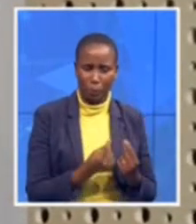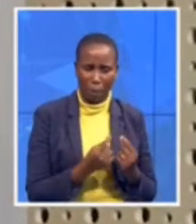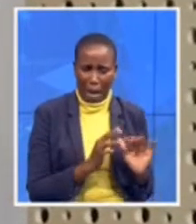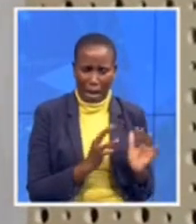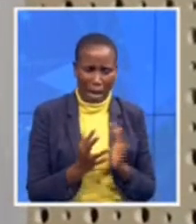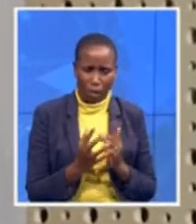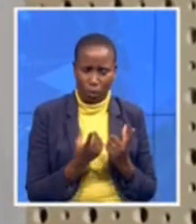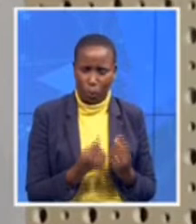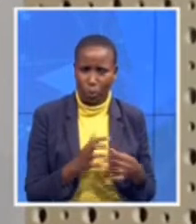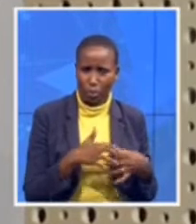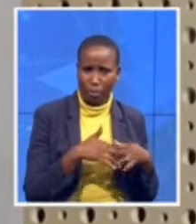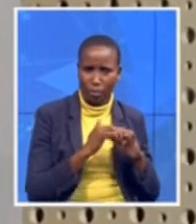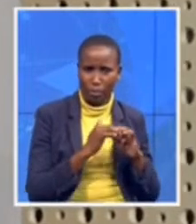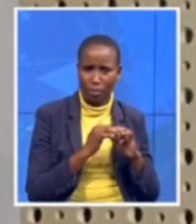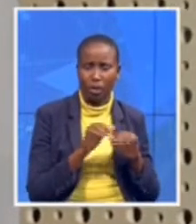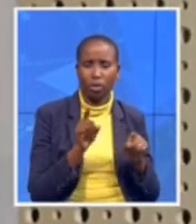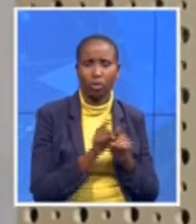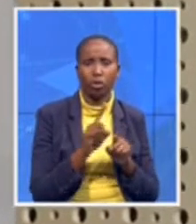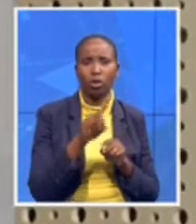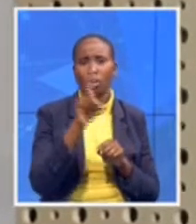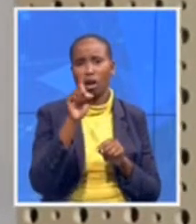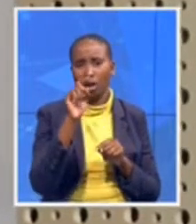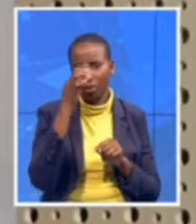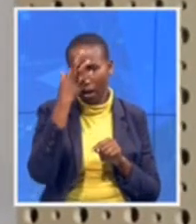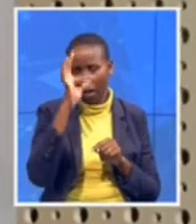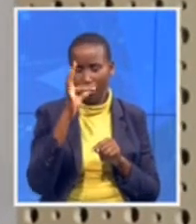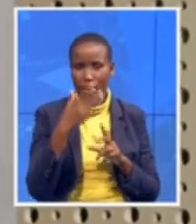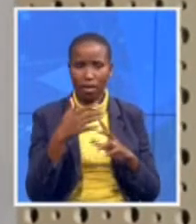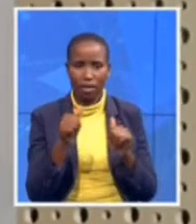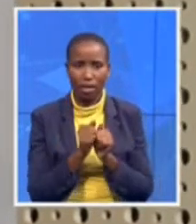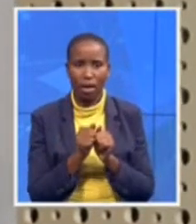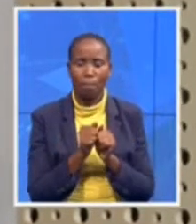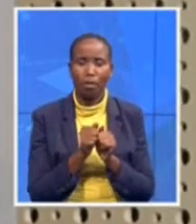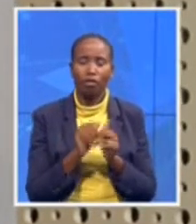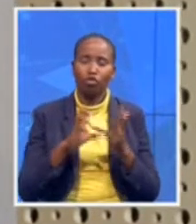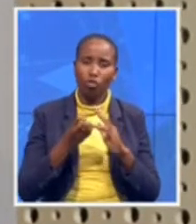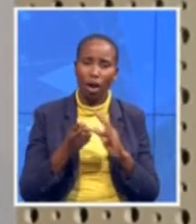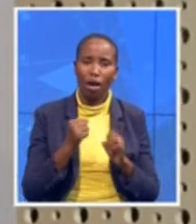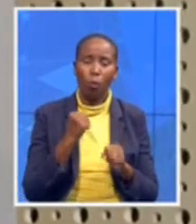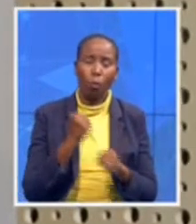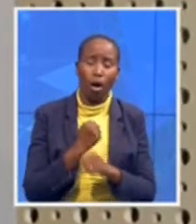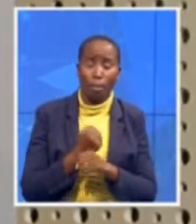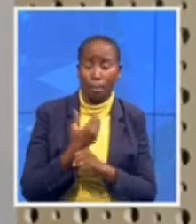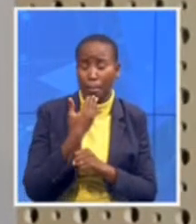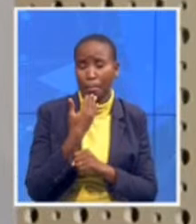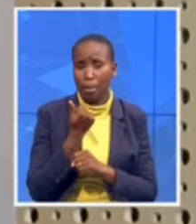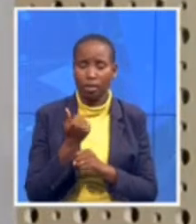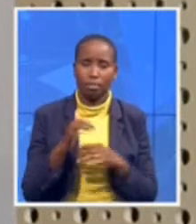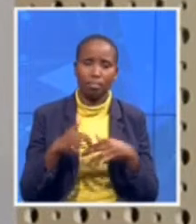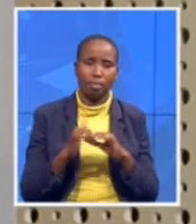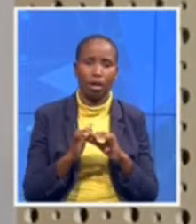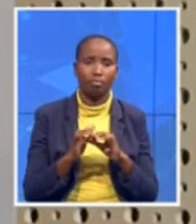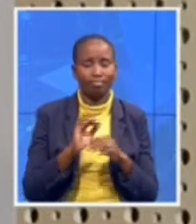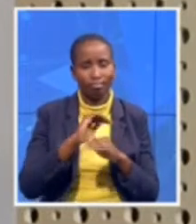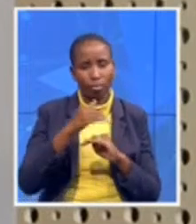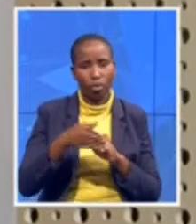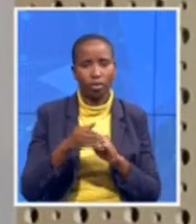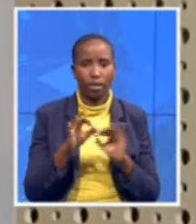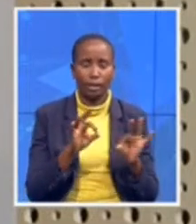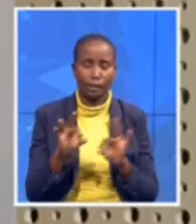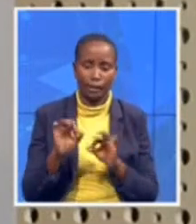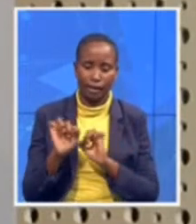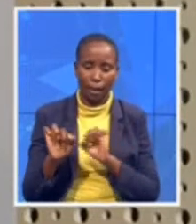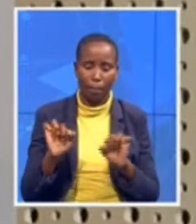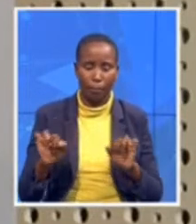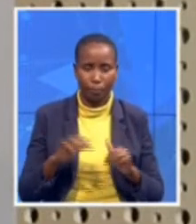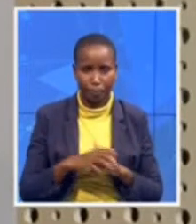working hard to make sure that they are putting in place for their protection. And this morning we're hoping for